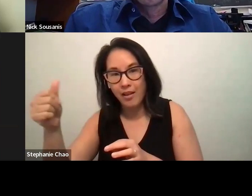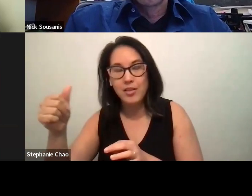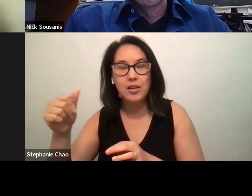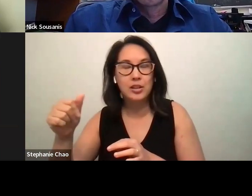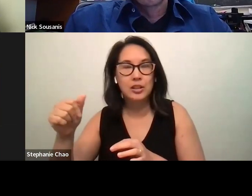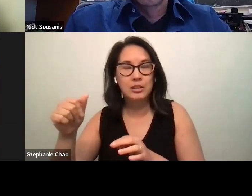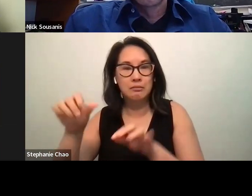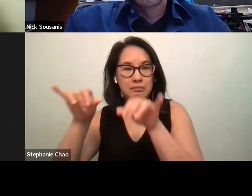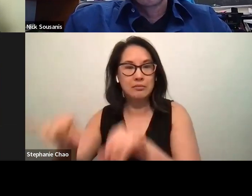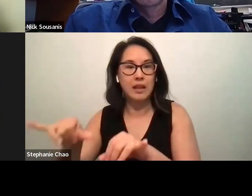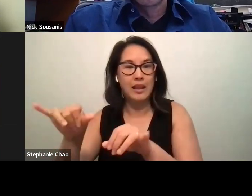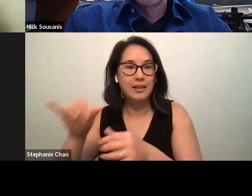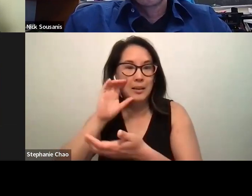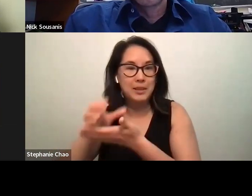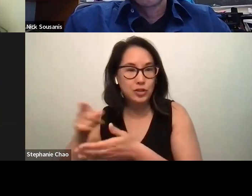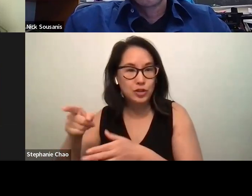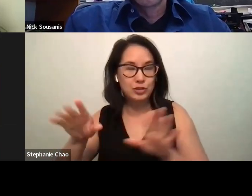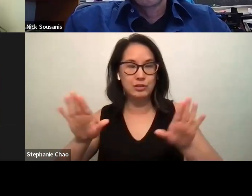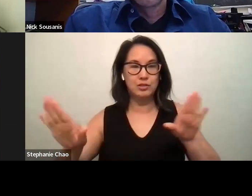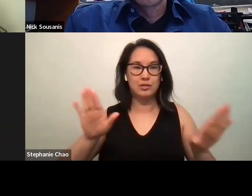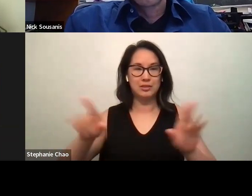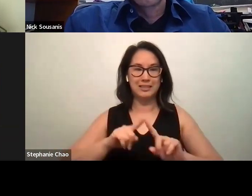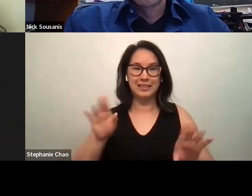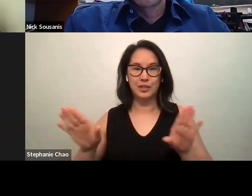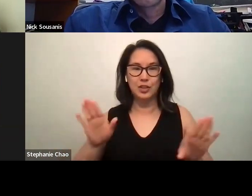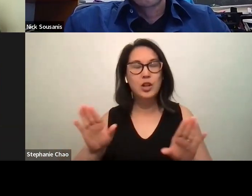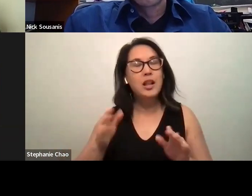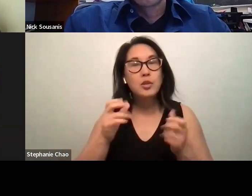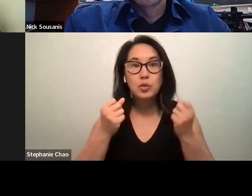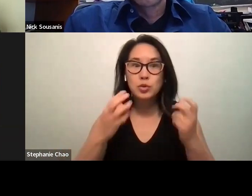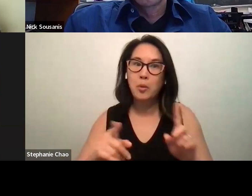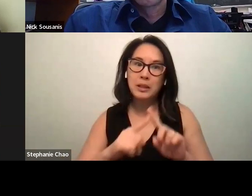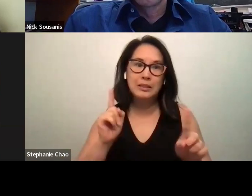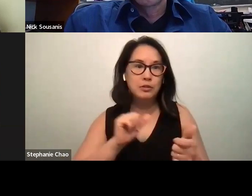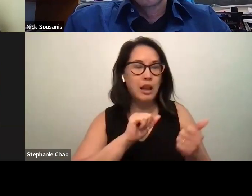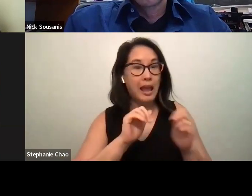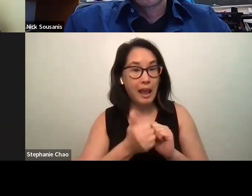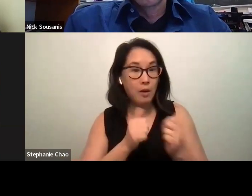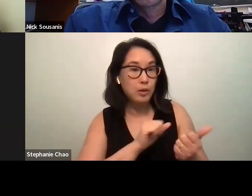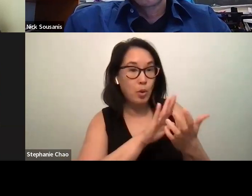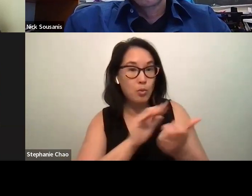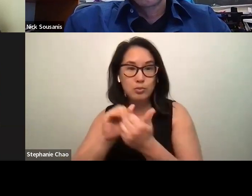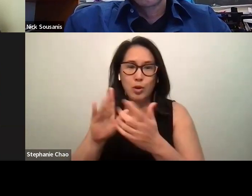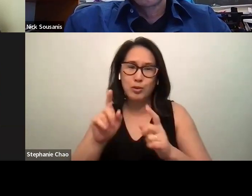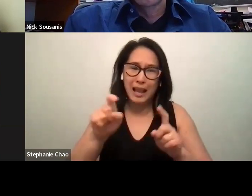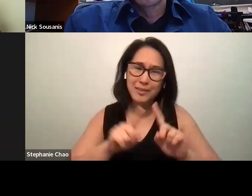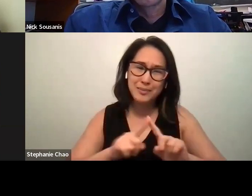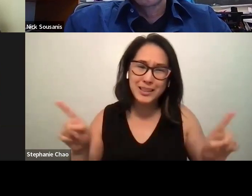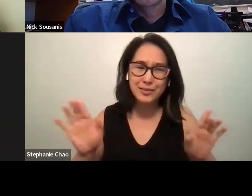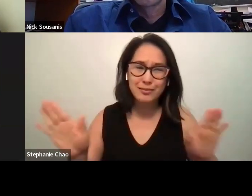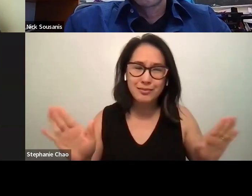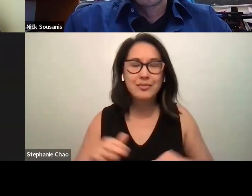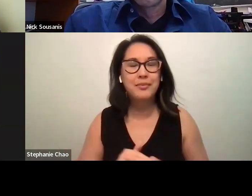static images. There are so many differences in how these should be approached. One of the things